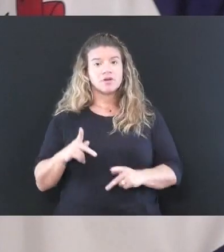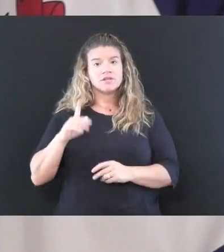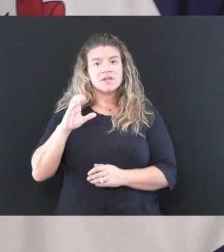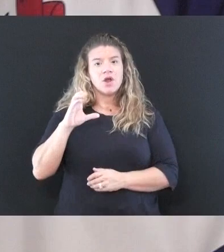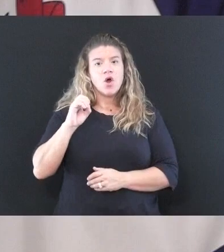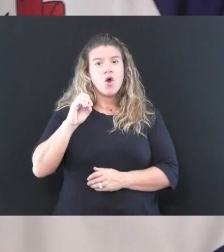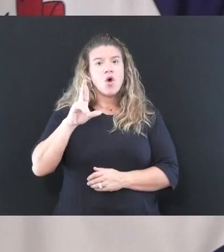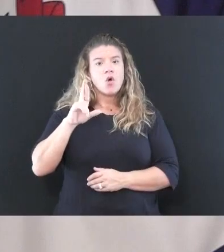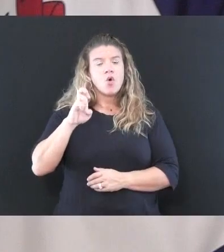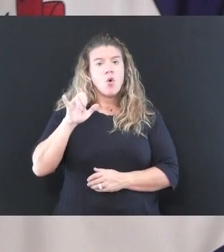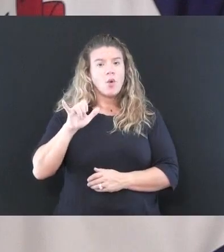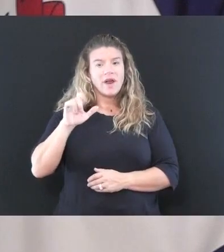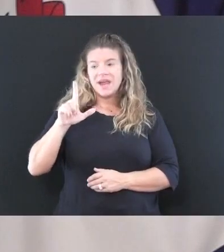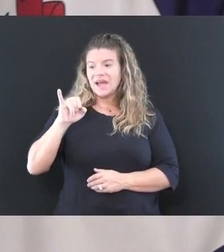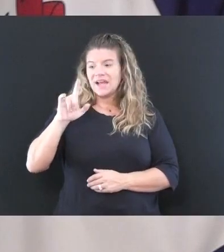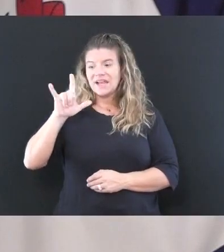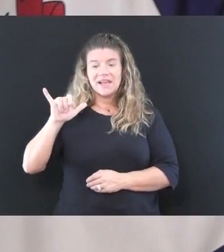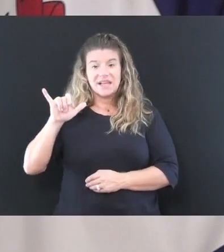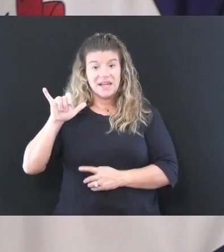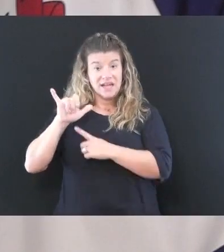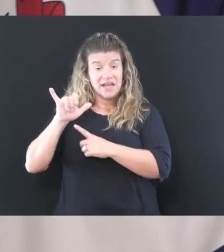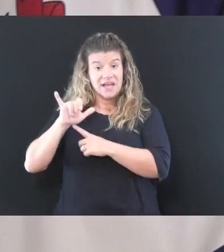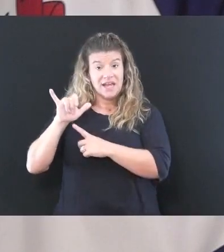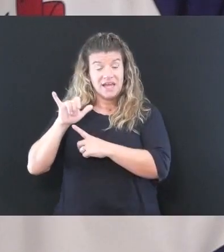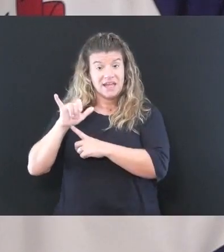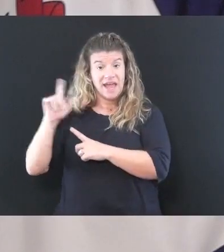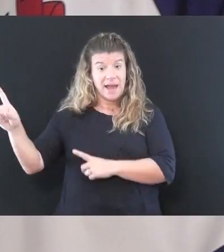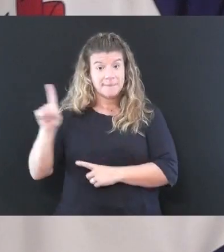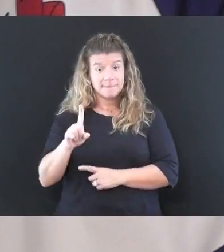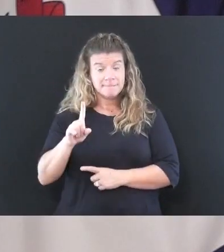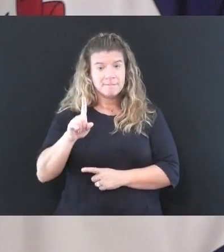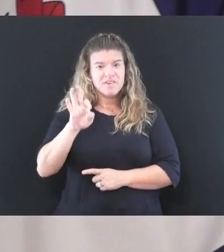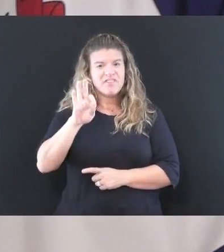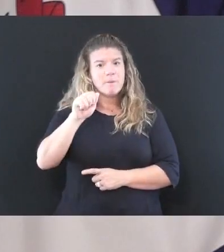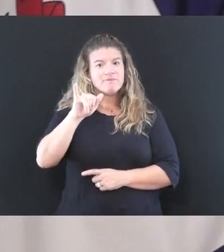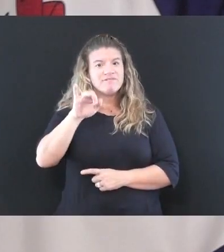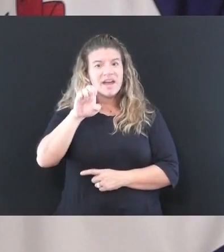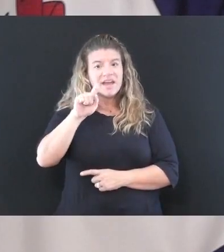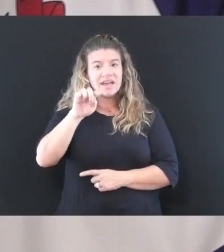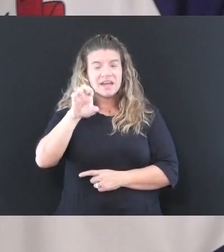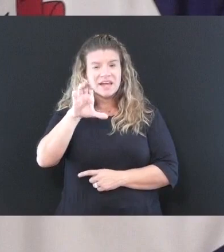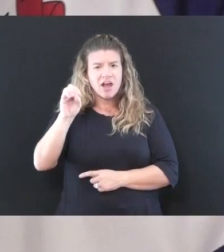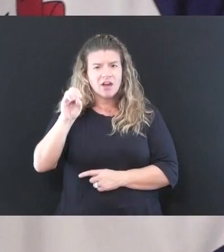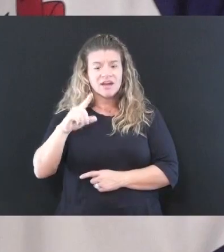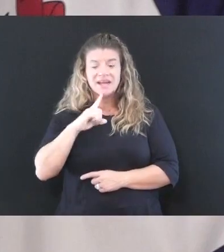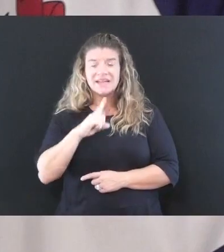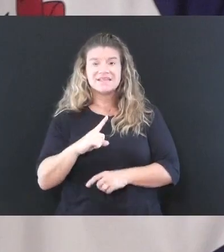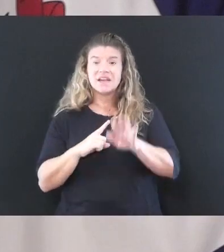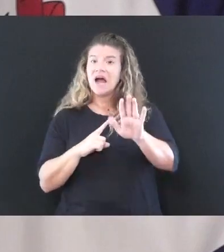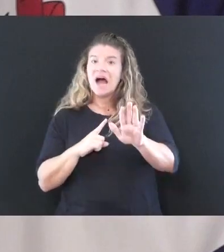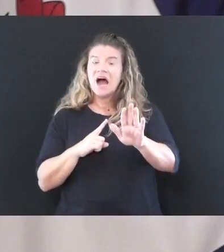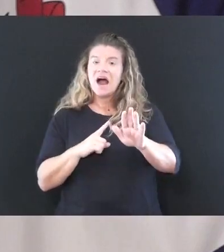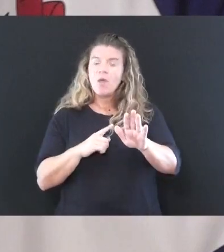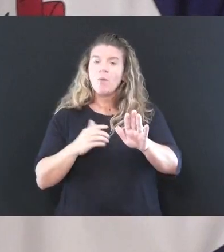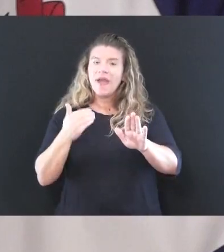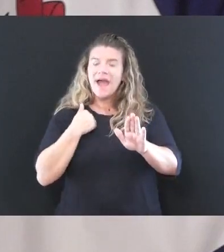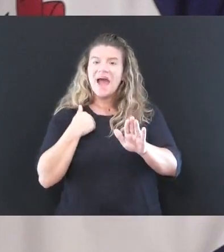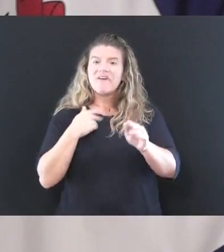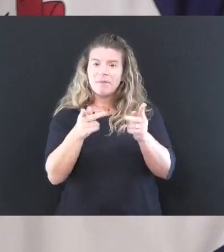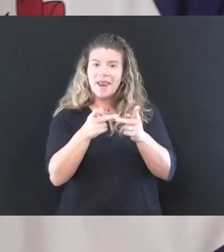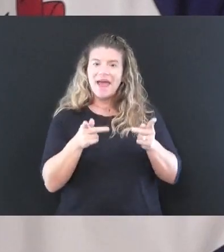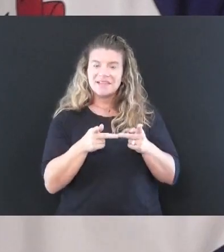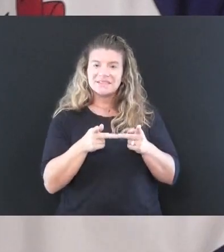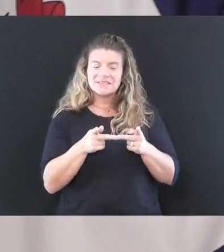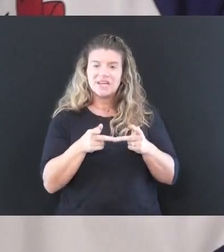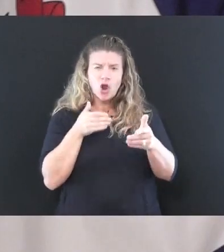Lilly, that came forward from Fayette County and said, there's a spot. There's a spot near the